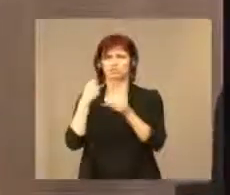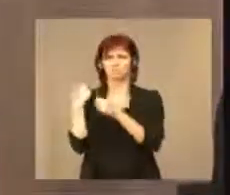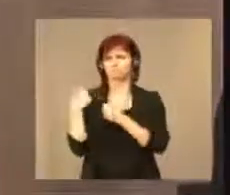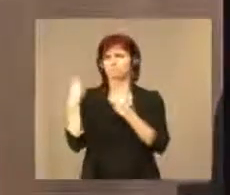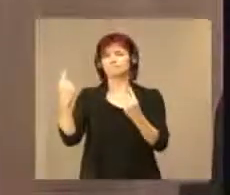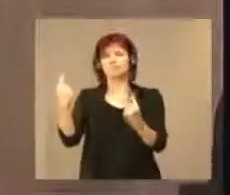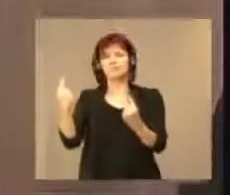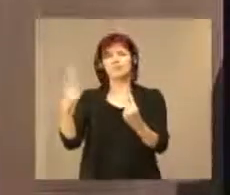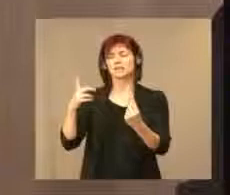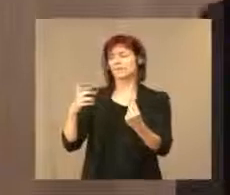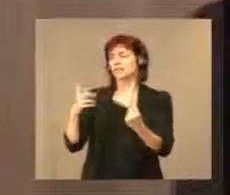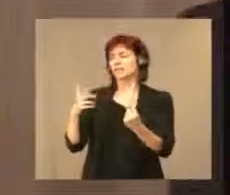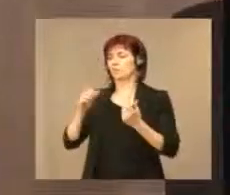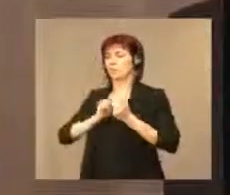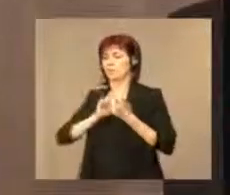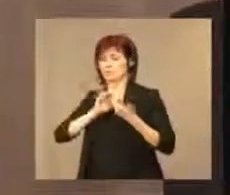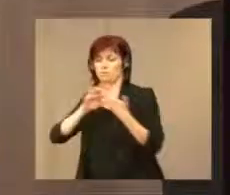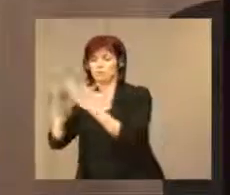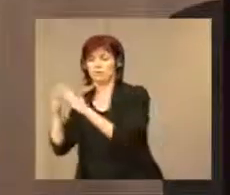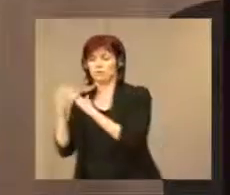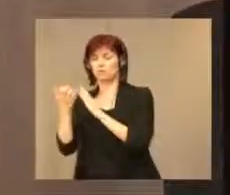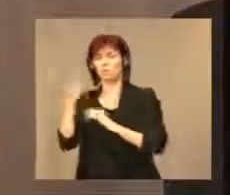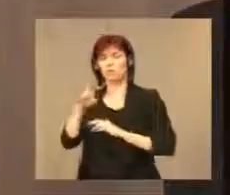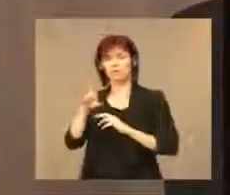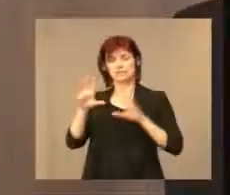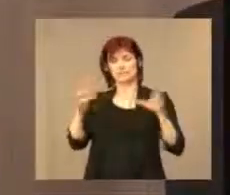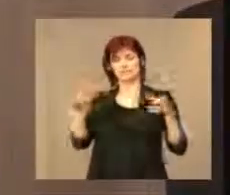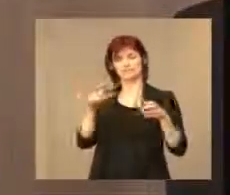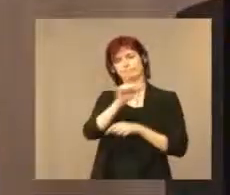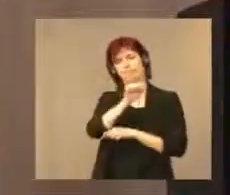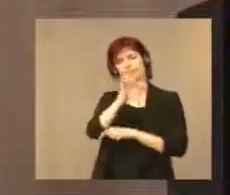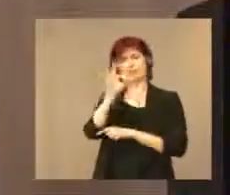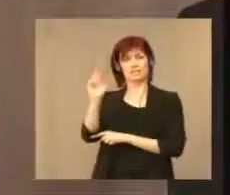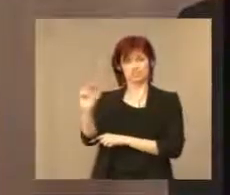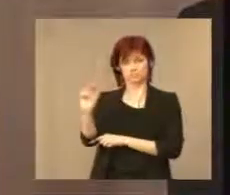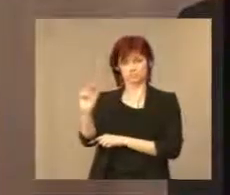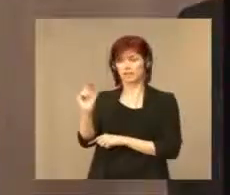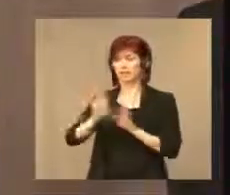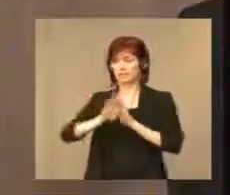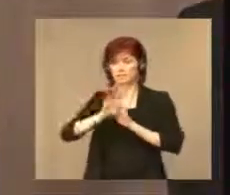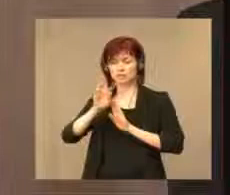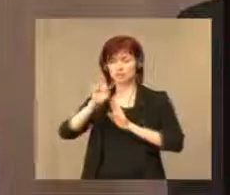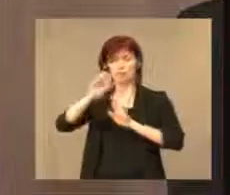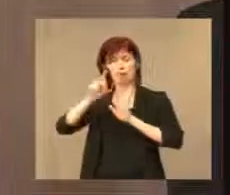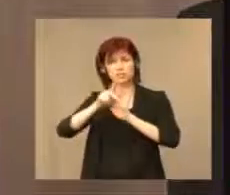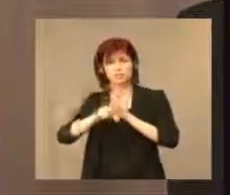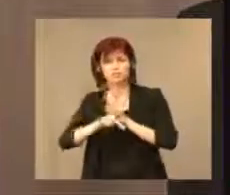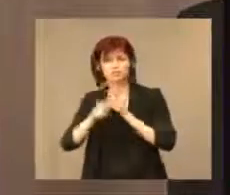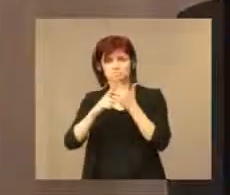my community and with the Assembly of First Nations in policy development,